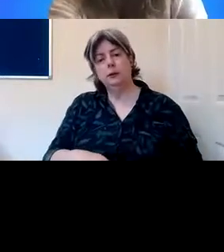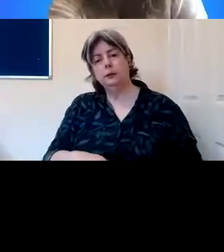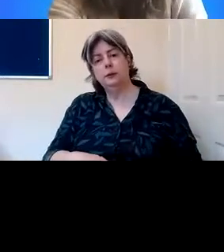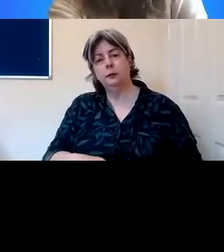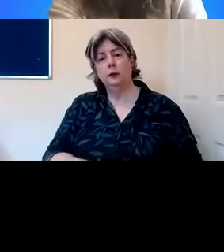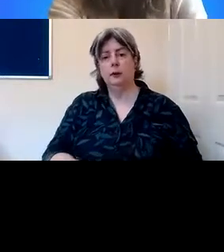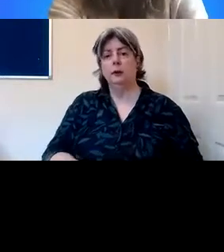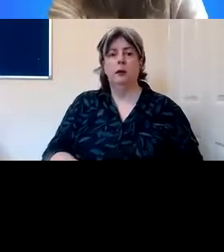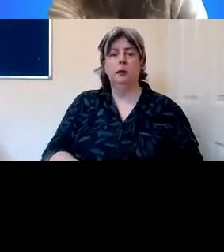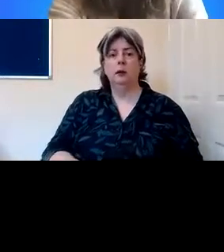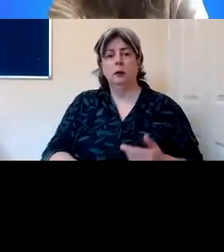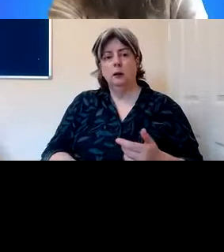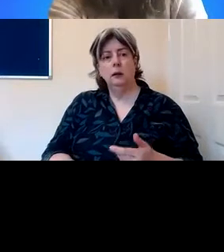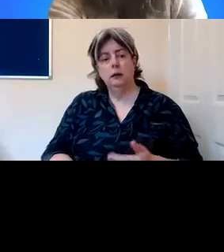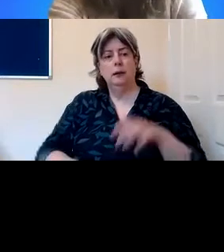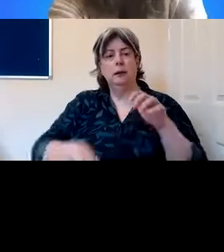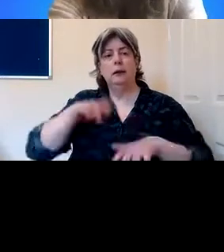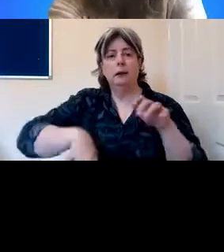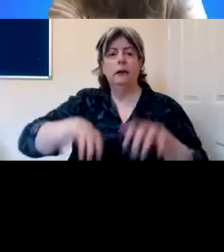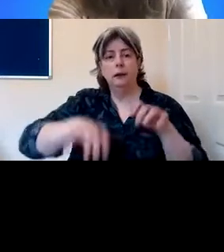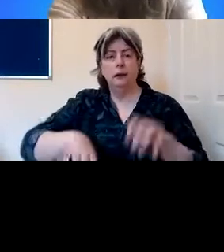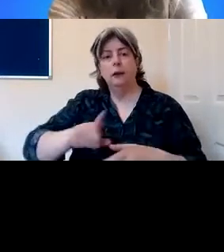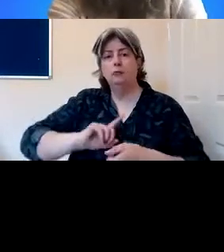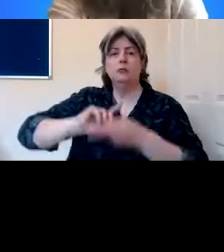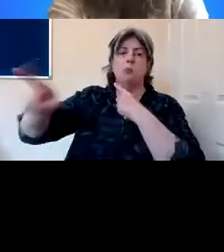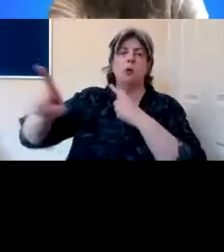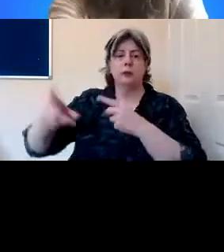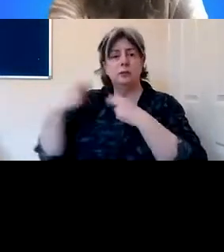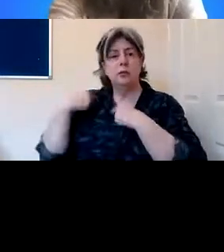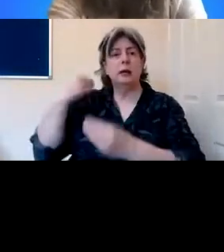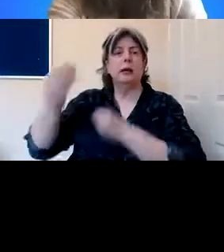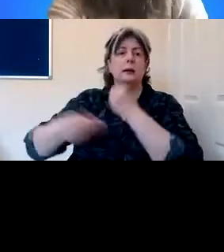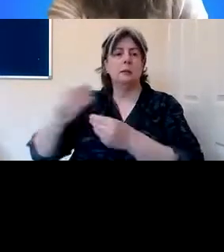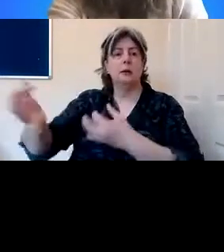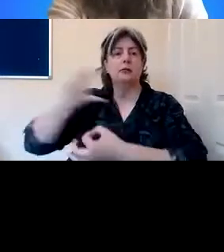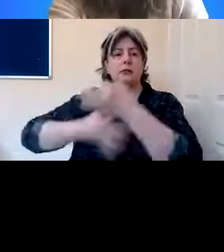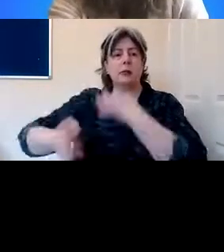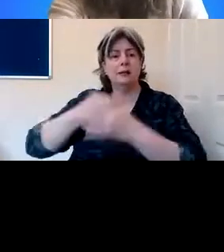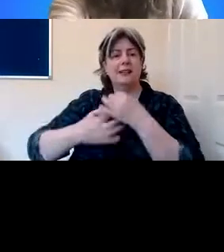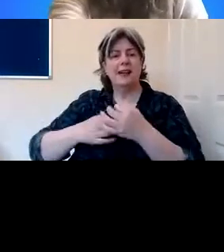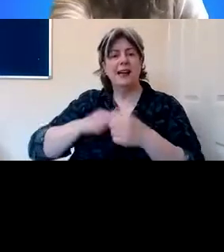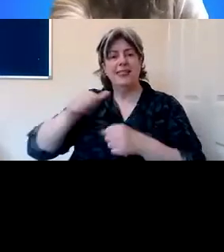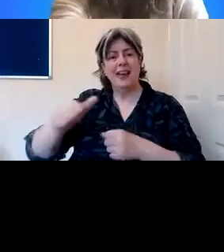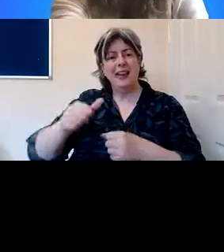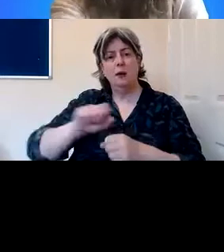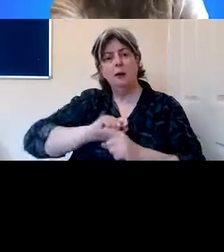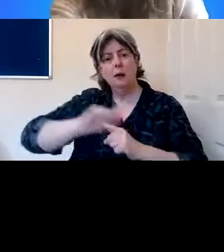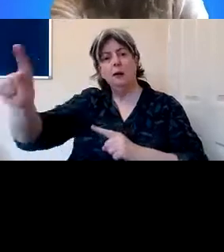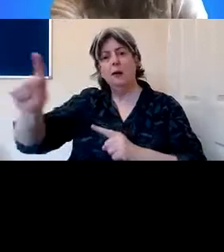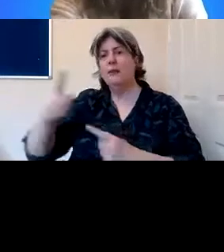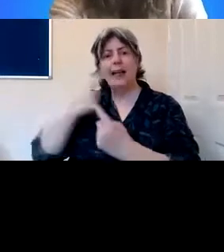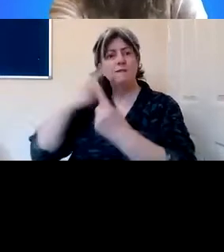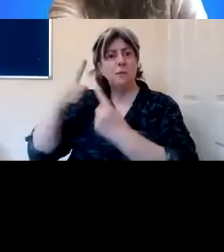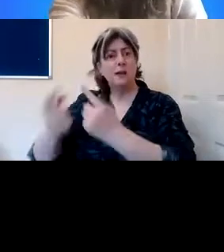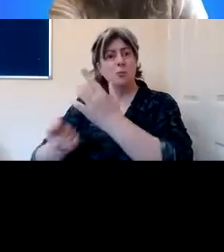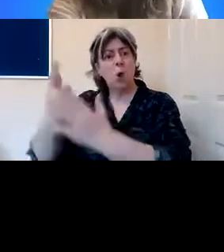responding to accountability requests where it isn't really clear what's done with that information and whether that makes any difference. So it's an absolute yes to a